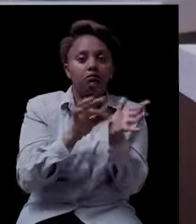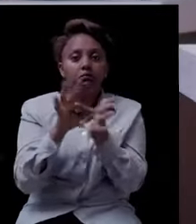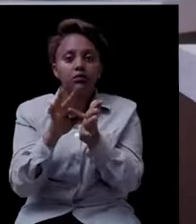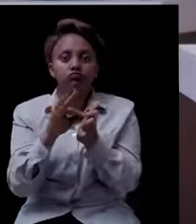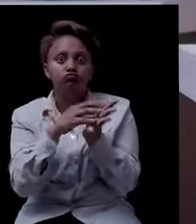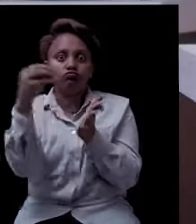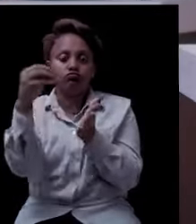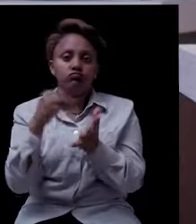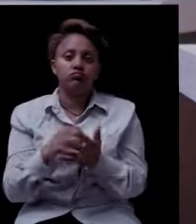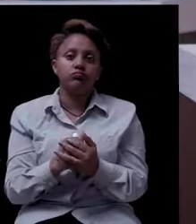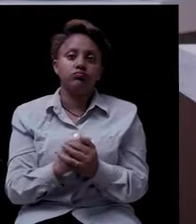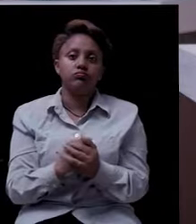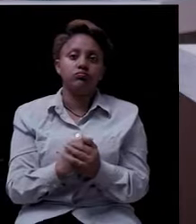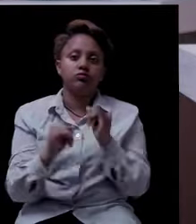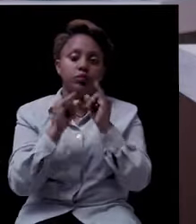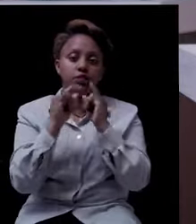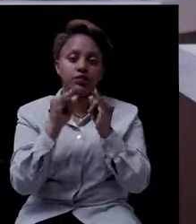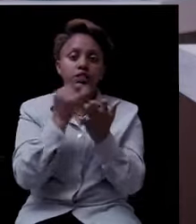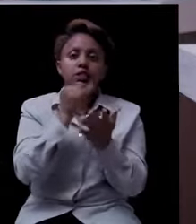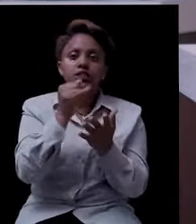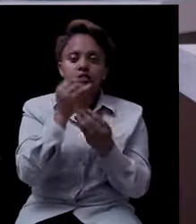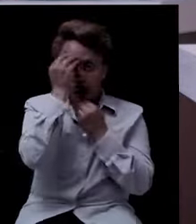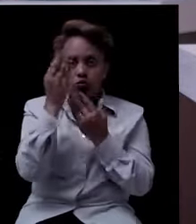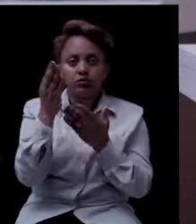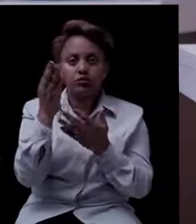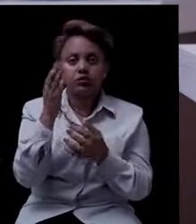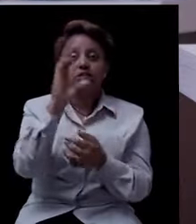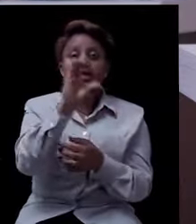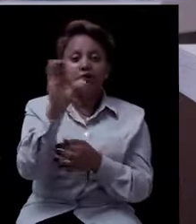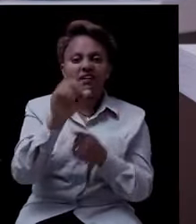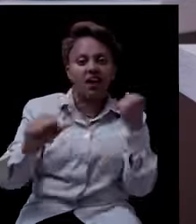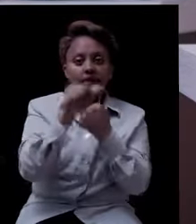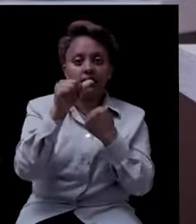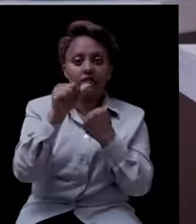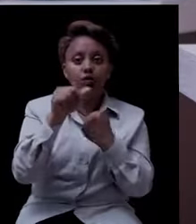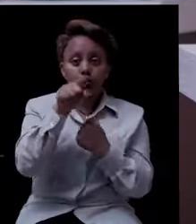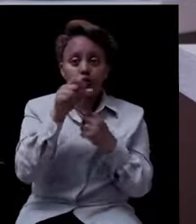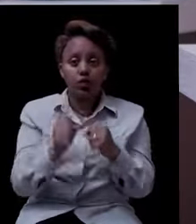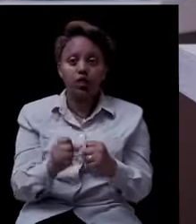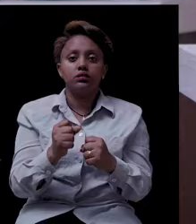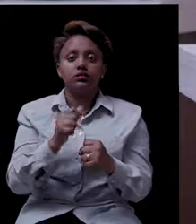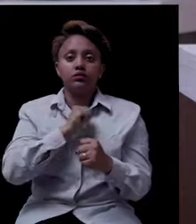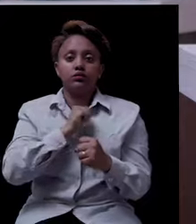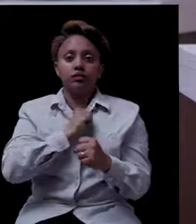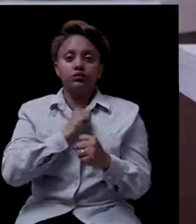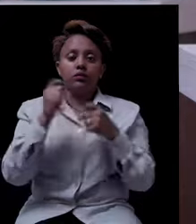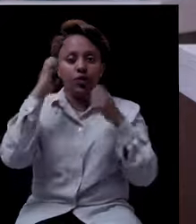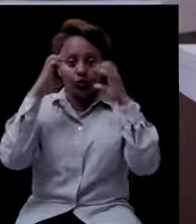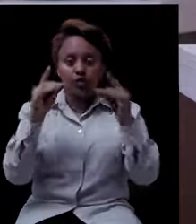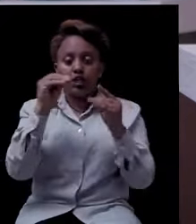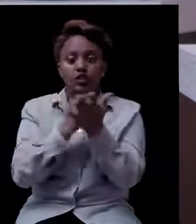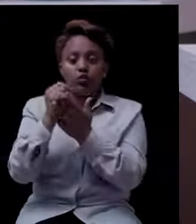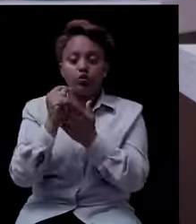sources. The aim is to steal sensitive data like credit card numbers and login information. It is the most